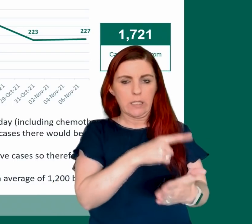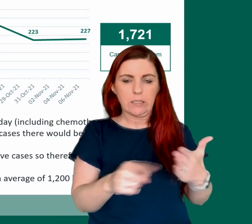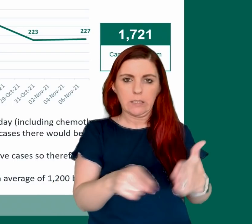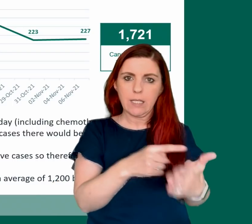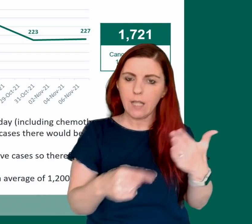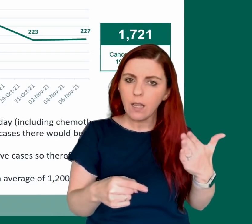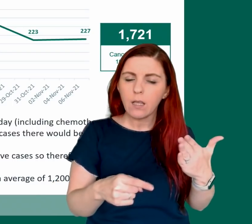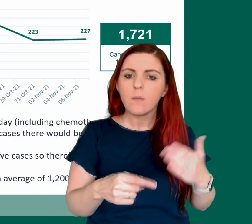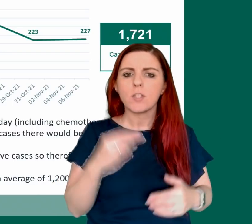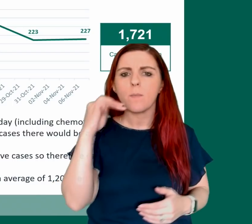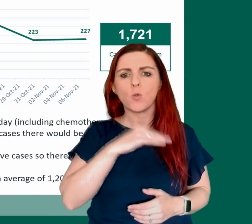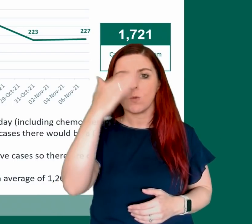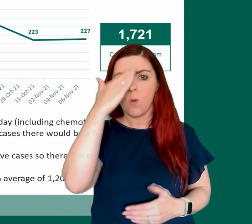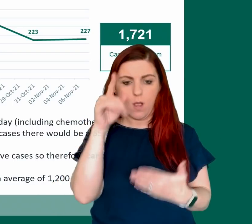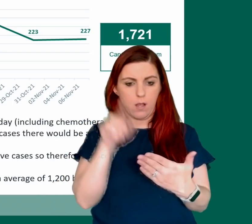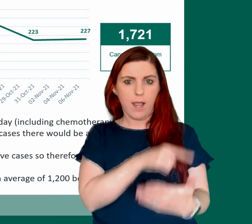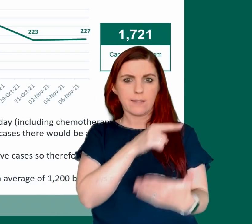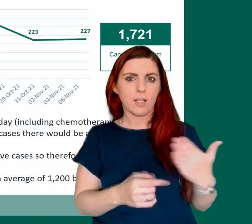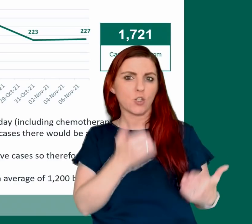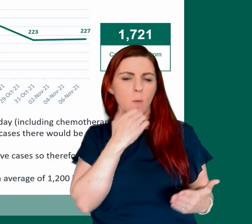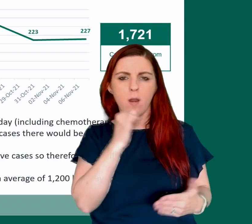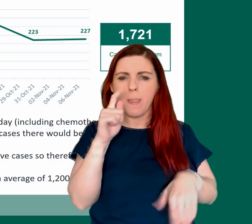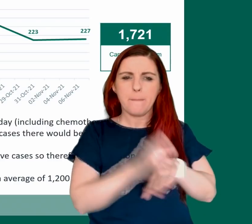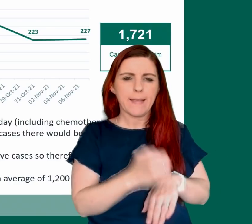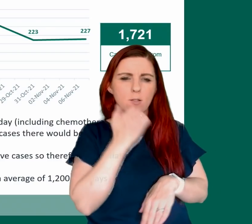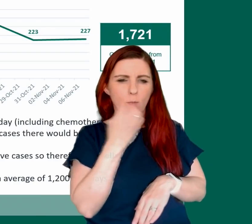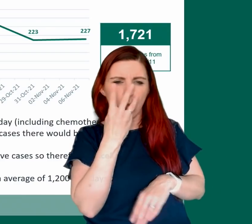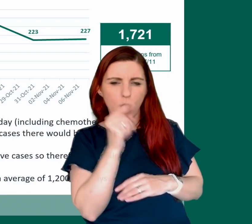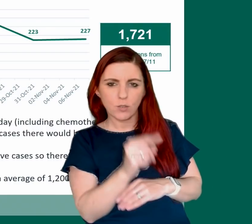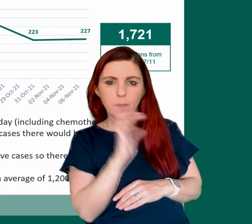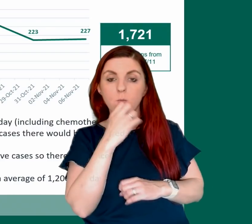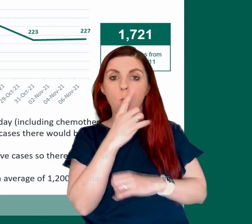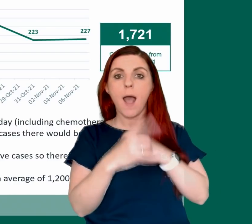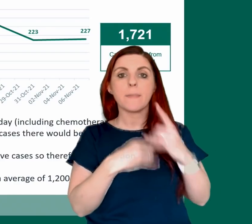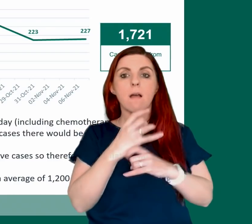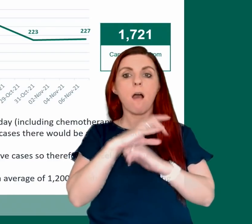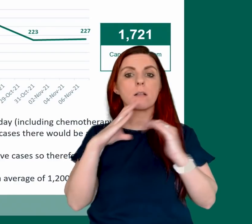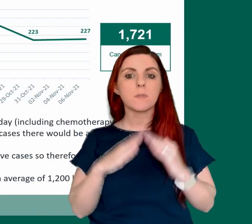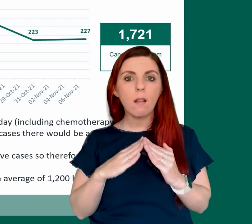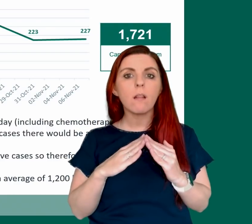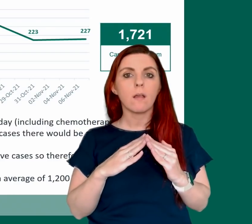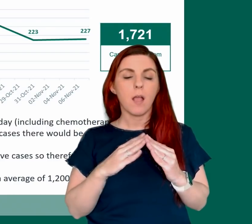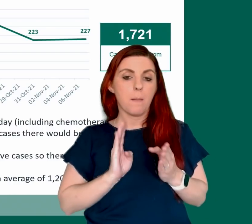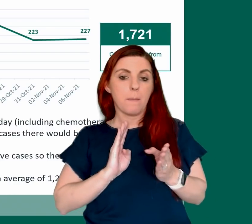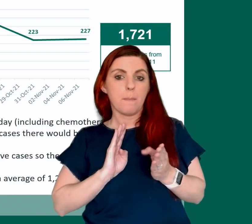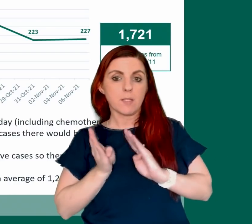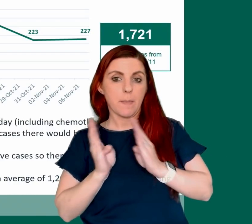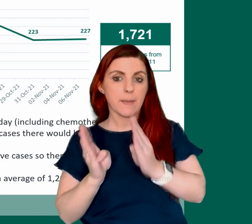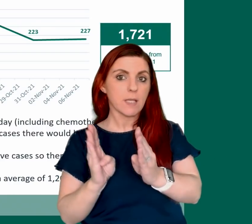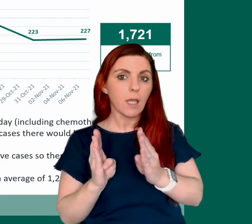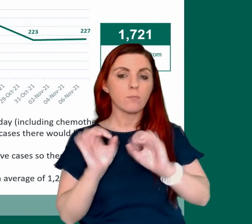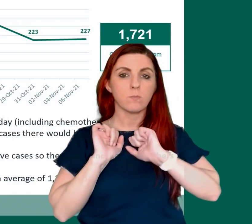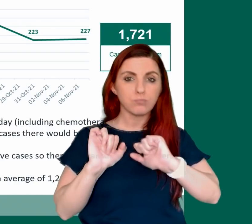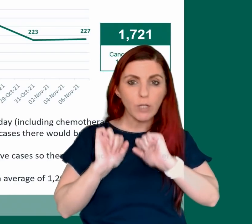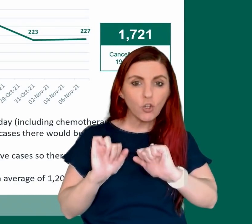to note that the cancellation number isn't always the best number to look for, because what happens in an acute hospital is, as it becomes busier and as the pressure comes